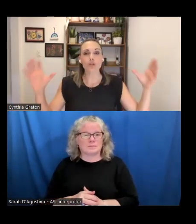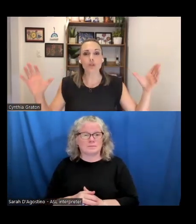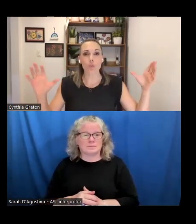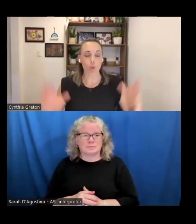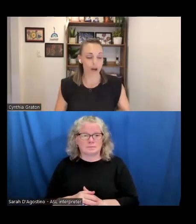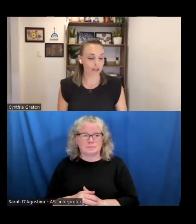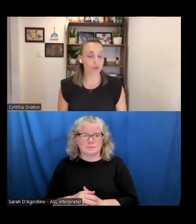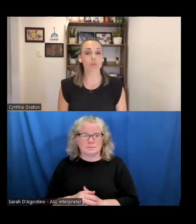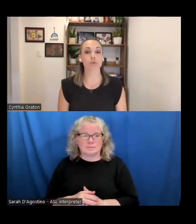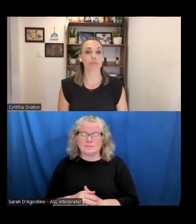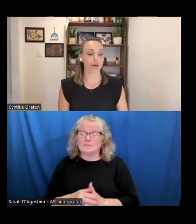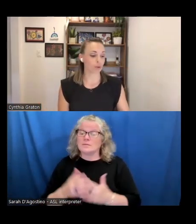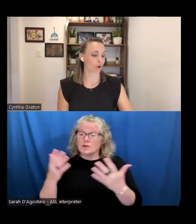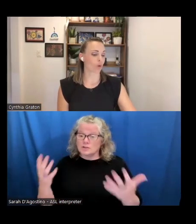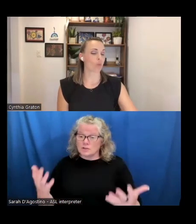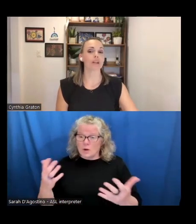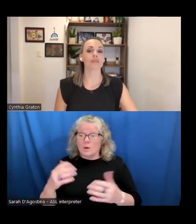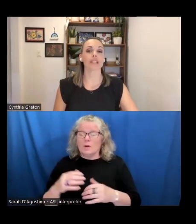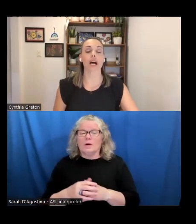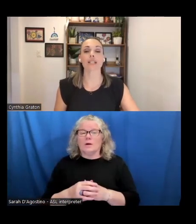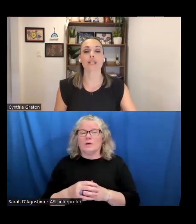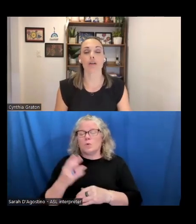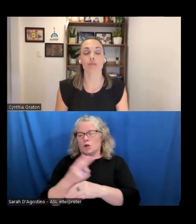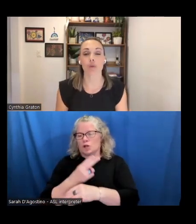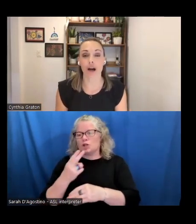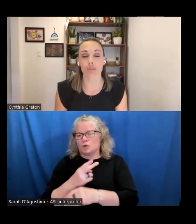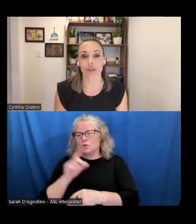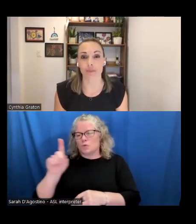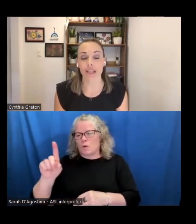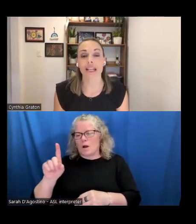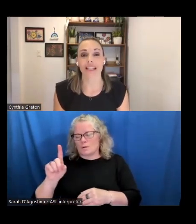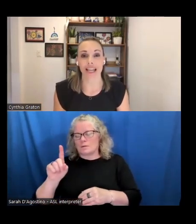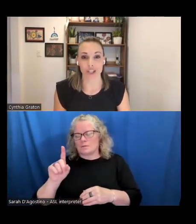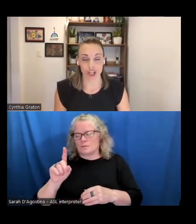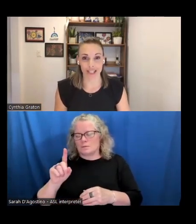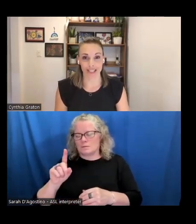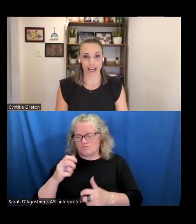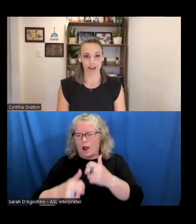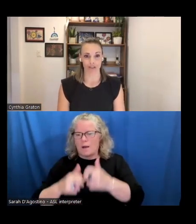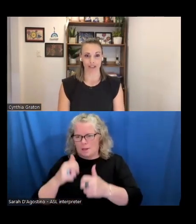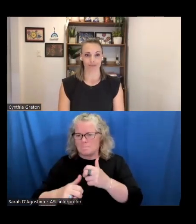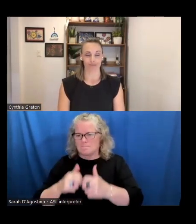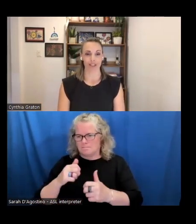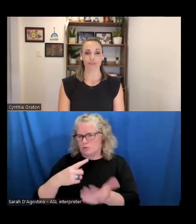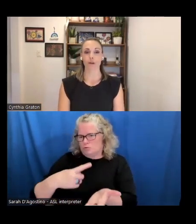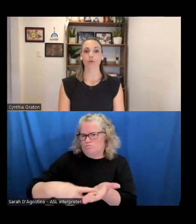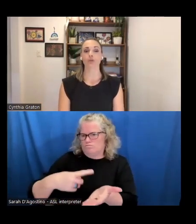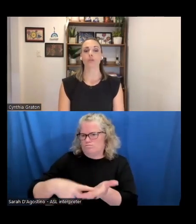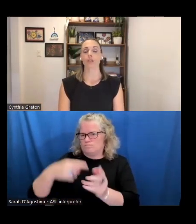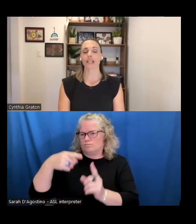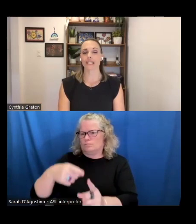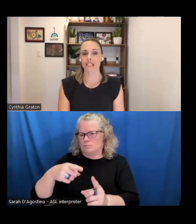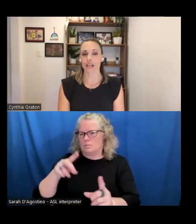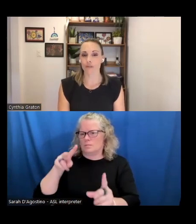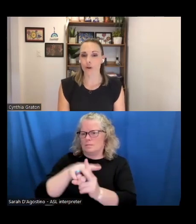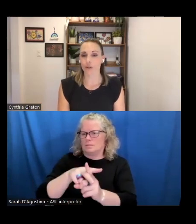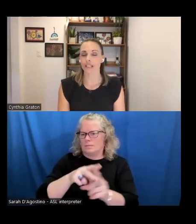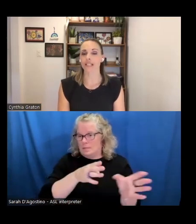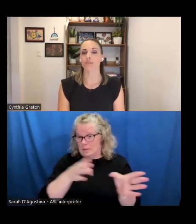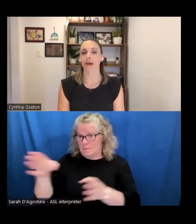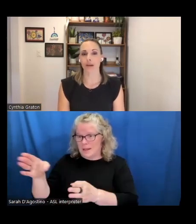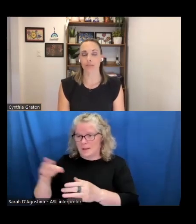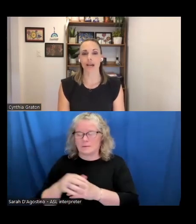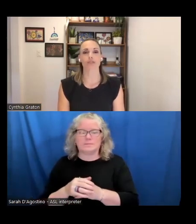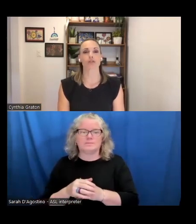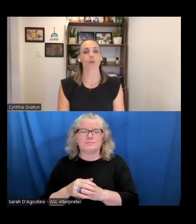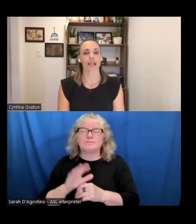going to use one of the blue bubble or one of the unsolved problem that Jake is having. Difficulty putting his cell phone in